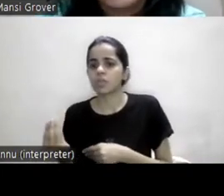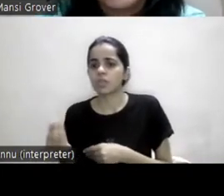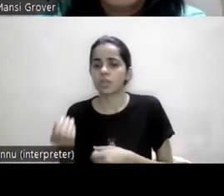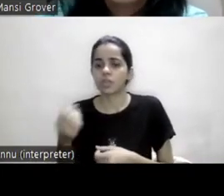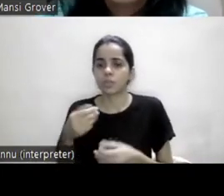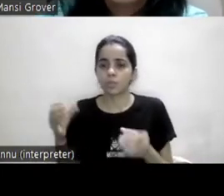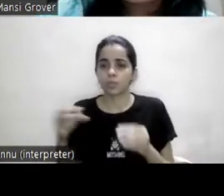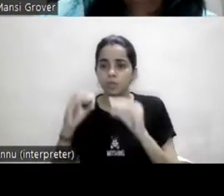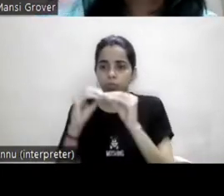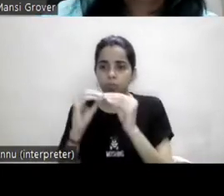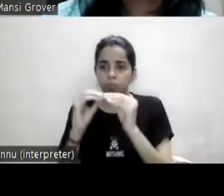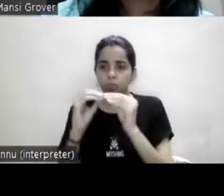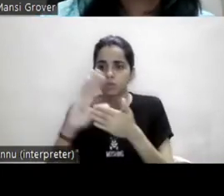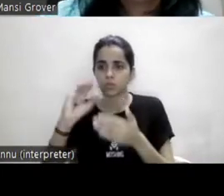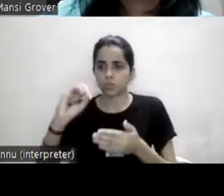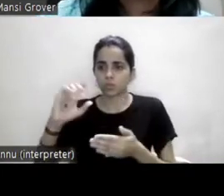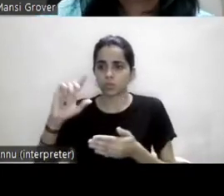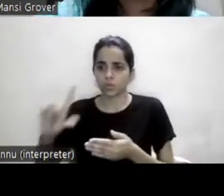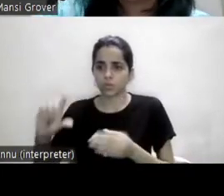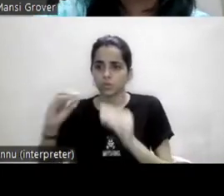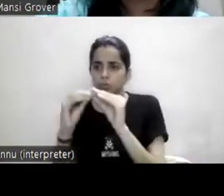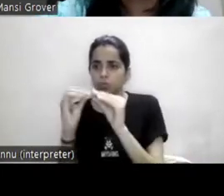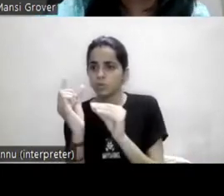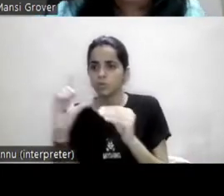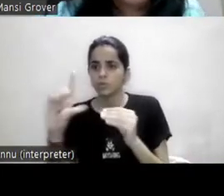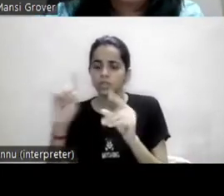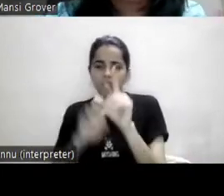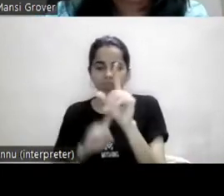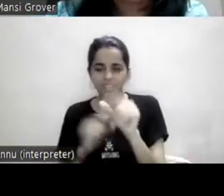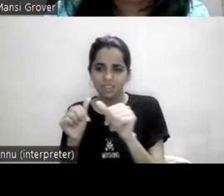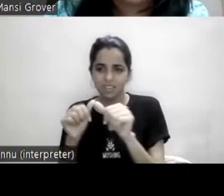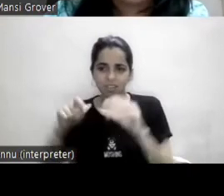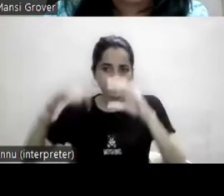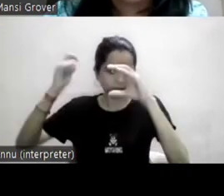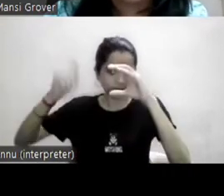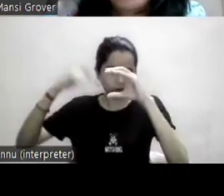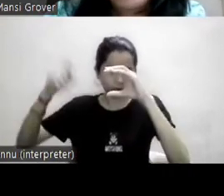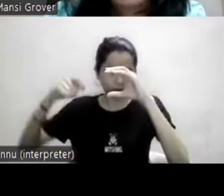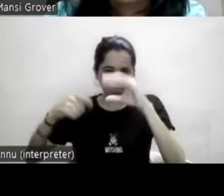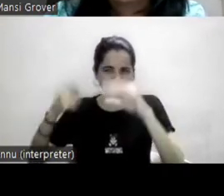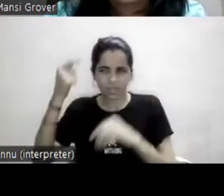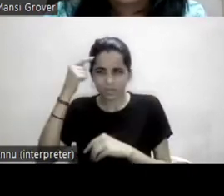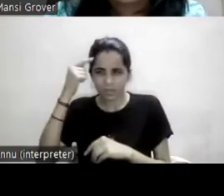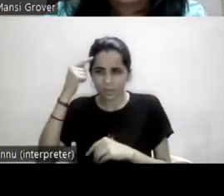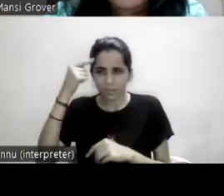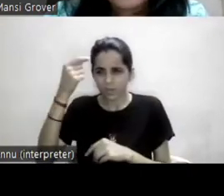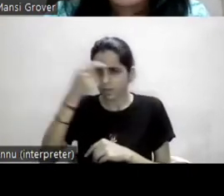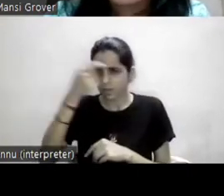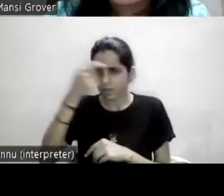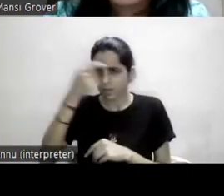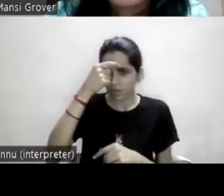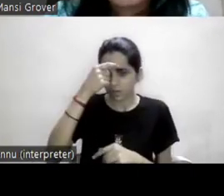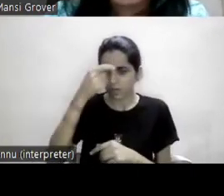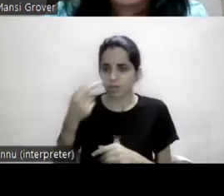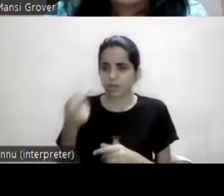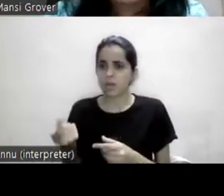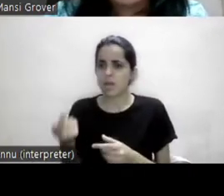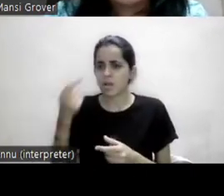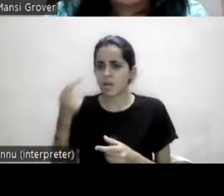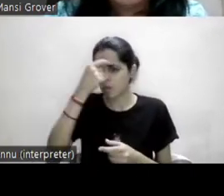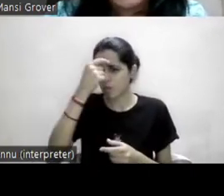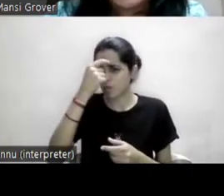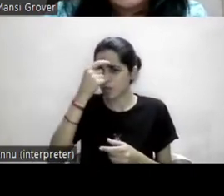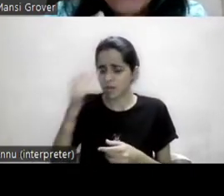Bhulaiya, where, you know, towards the end, you see that entire paraphernalia where, you know, they take out Manjulika's, you